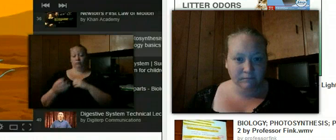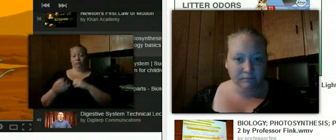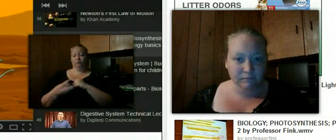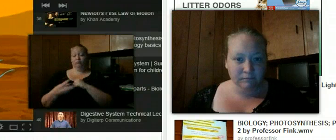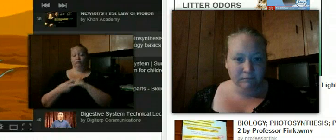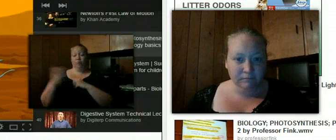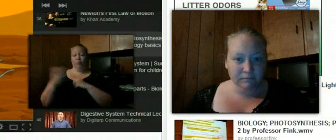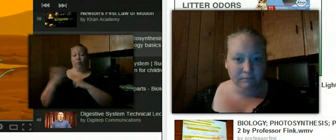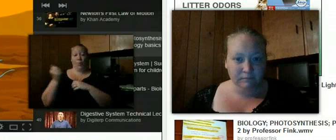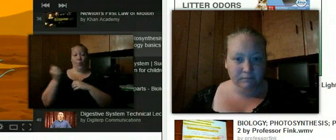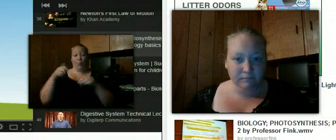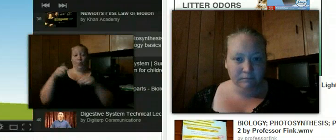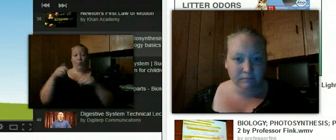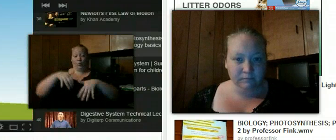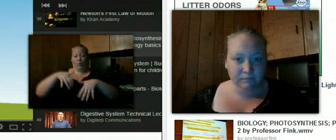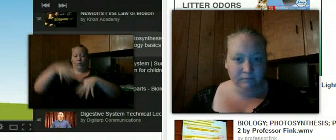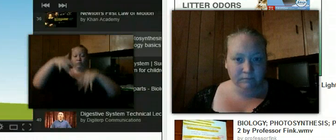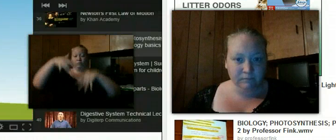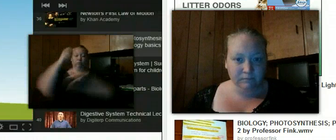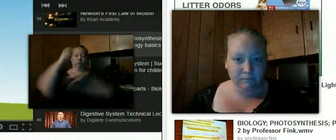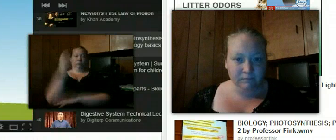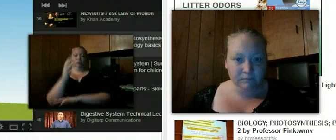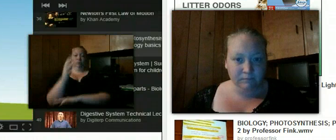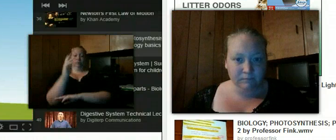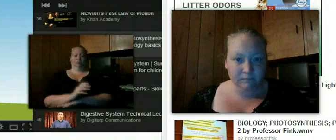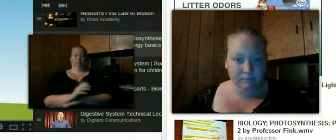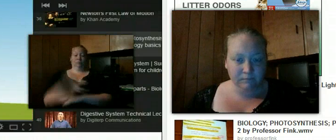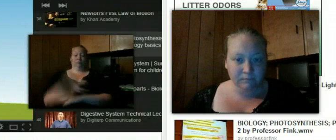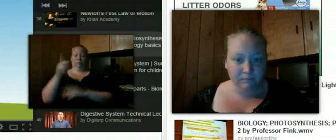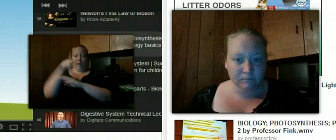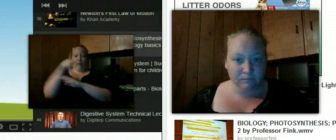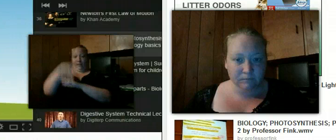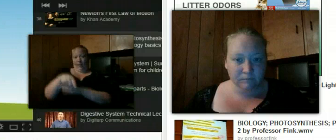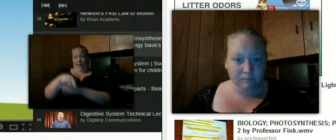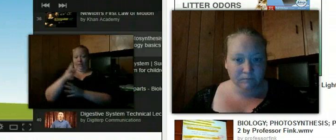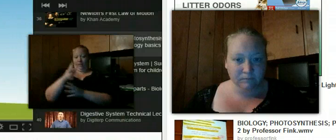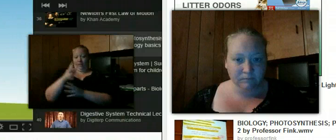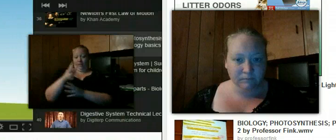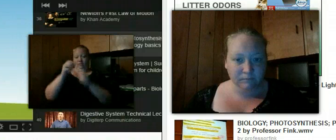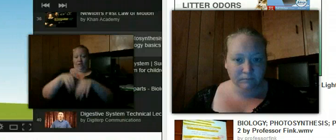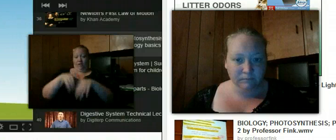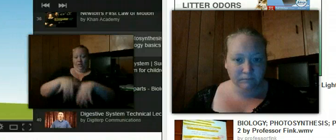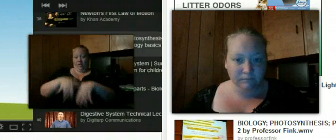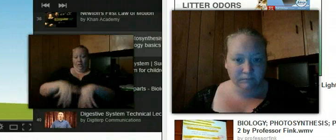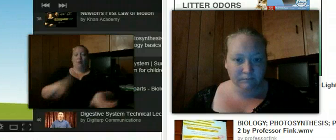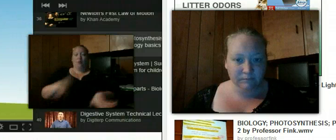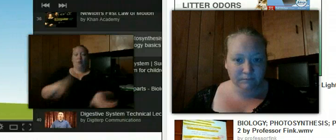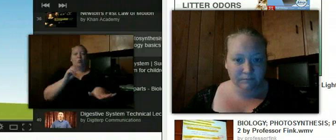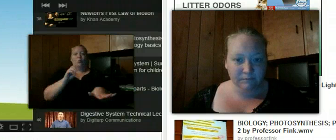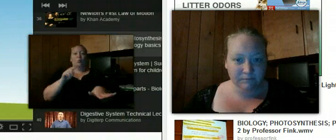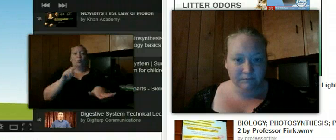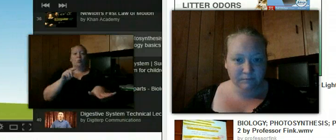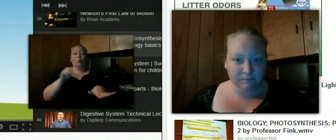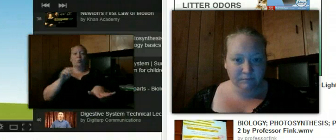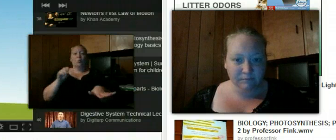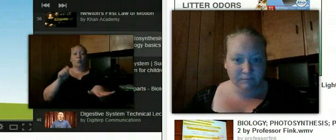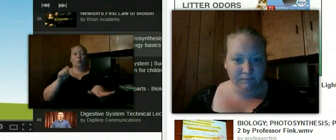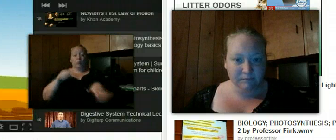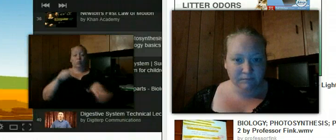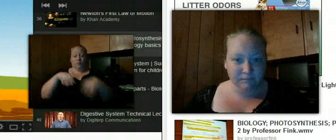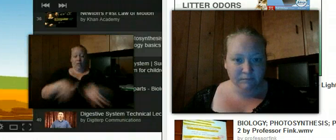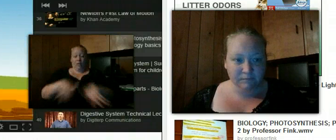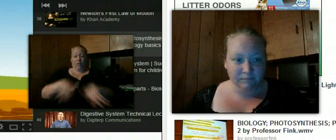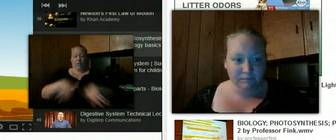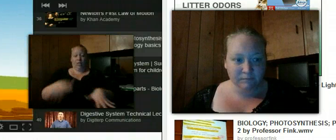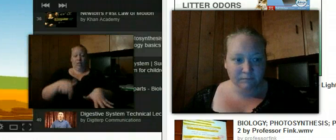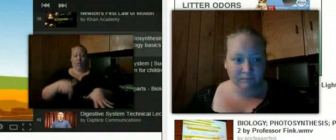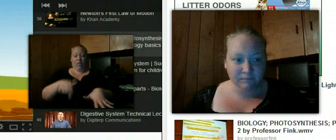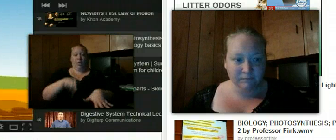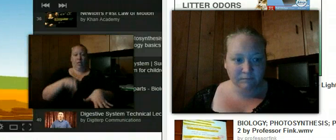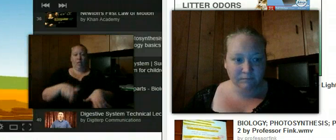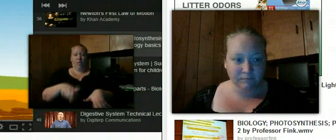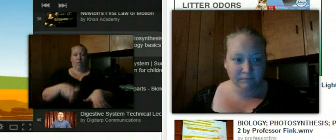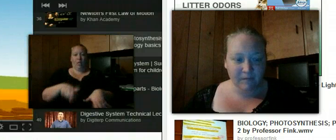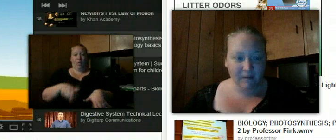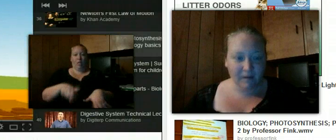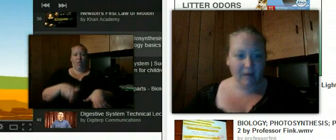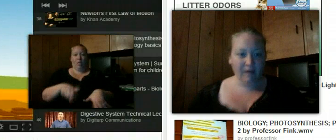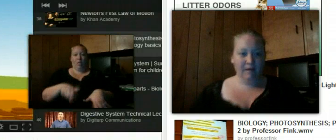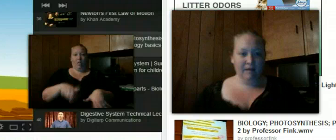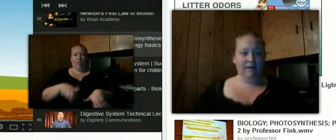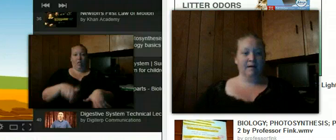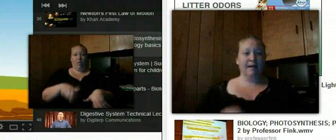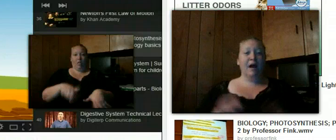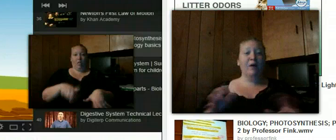plants. This extra glucose is used to perform photosynthesis when there is no sunlight. Oxygen is